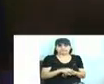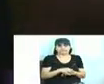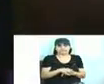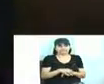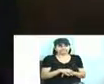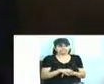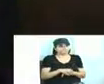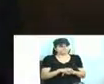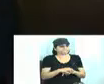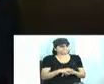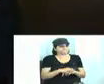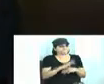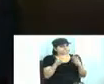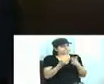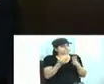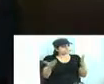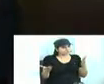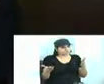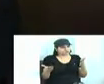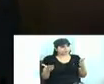way.